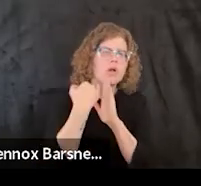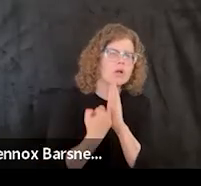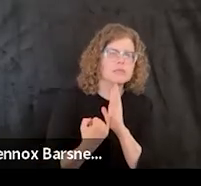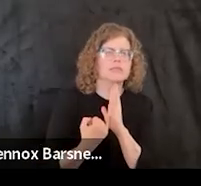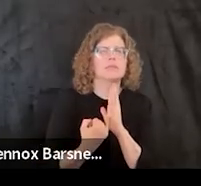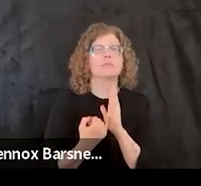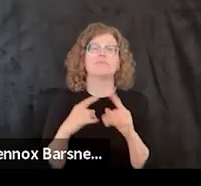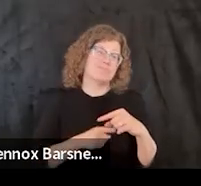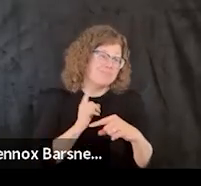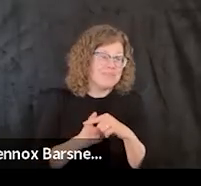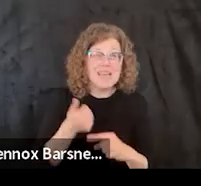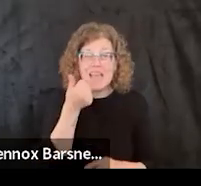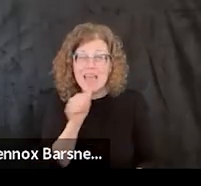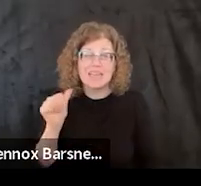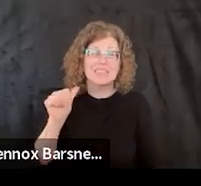practice.